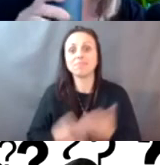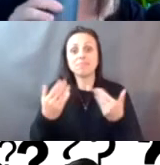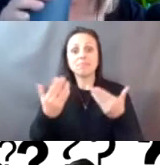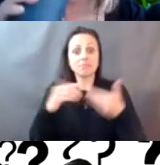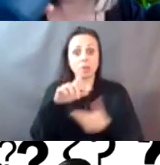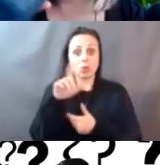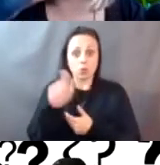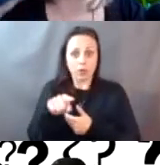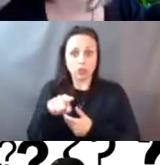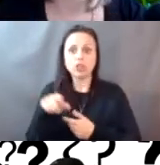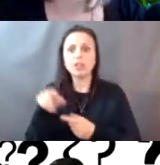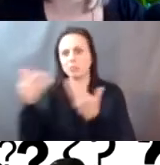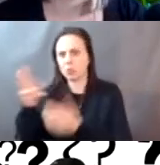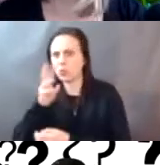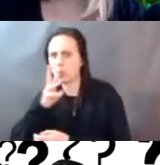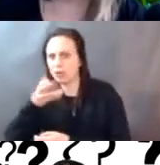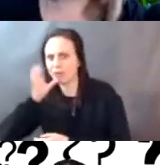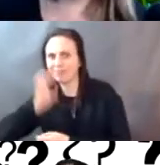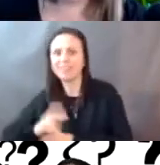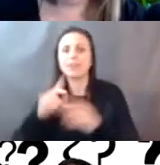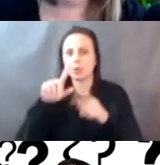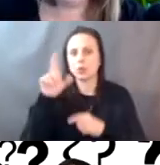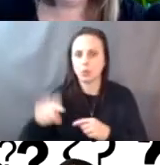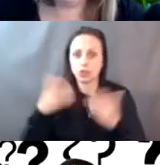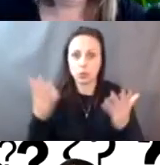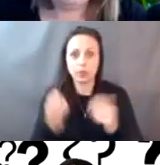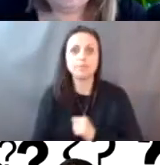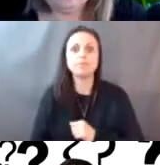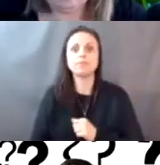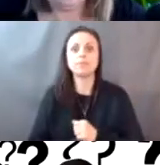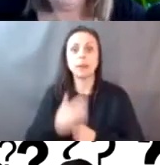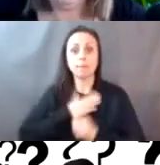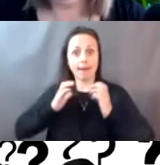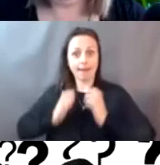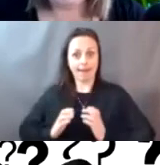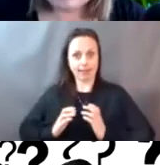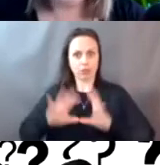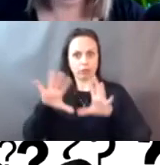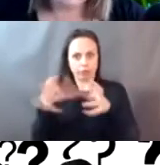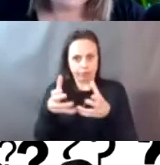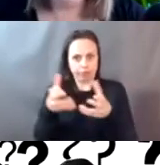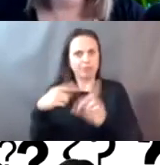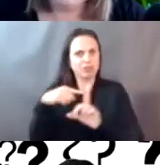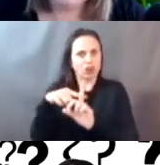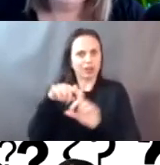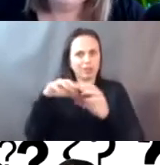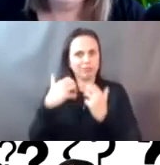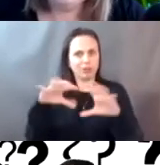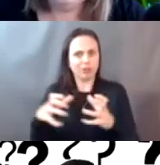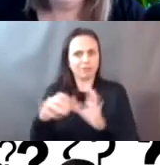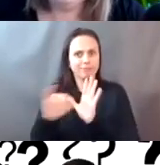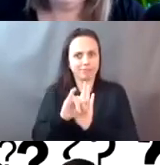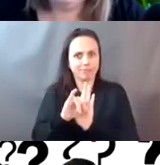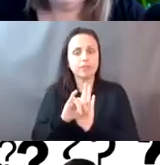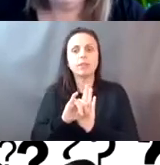then Mandy, we're going to go to you after this. But here's this question. Once you've identified your customer segments, your target audiences, where can you find